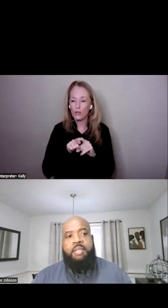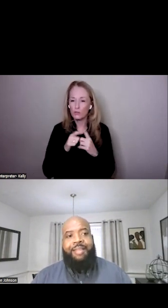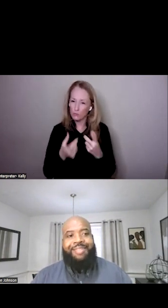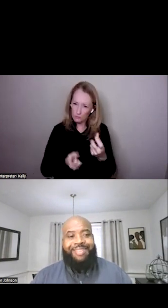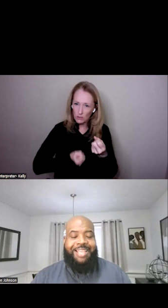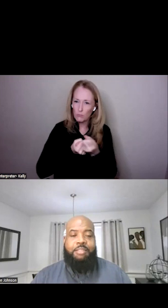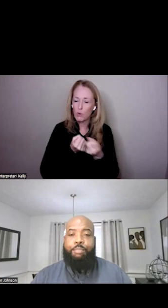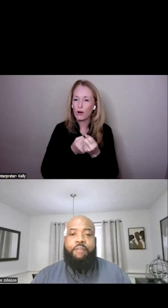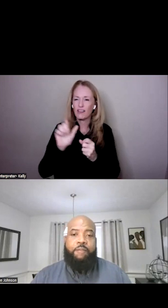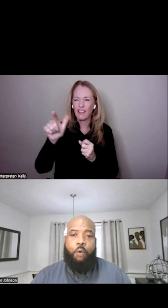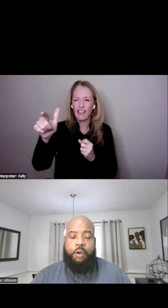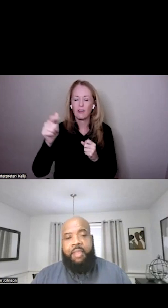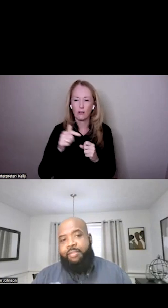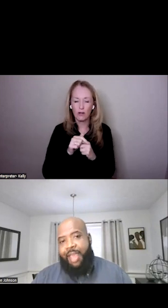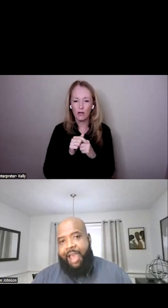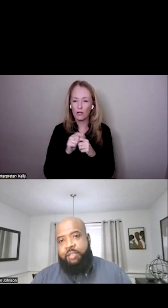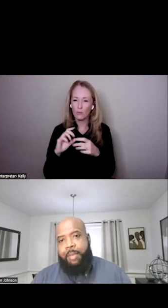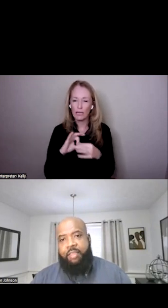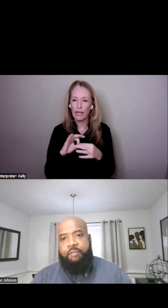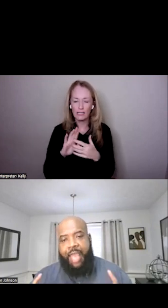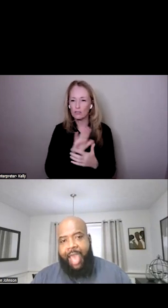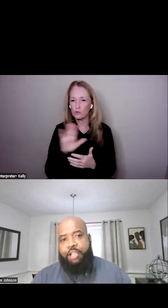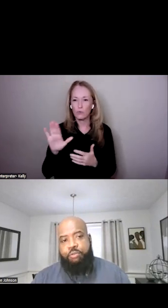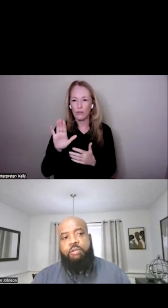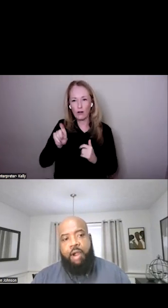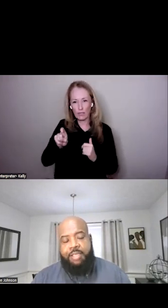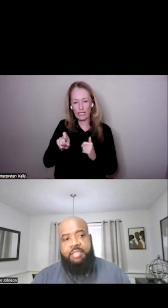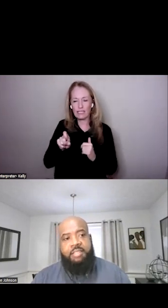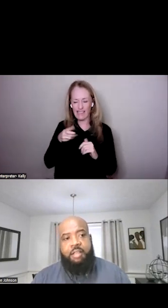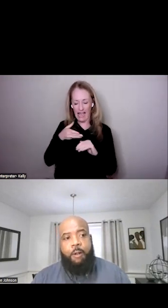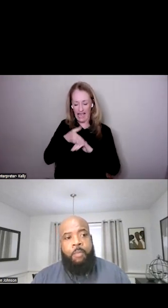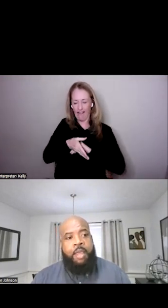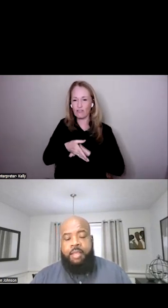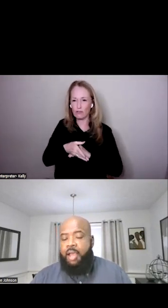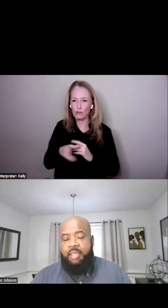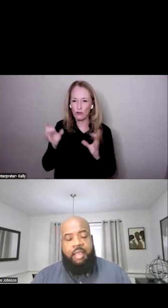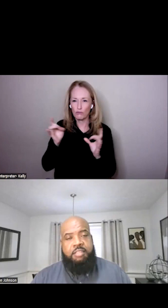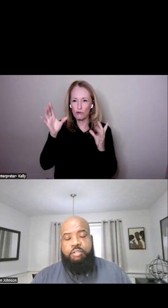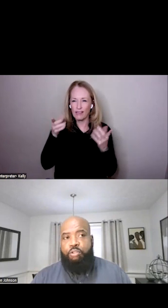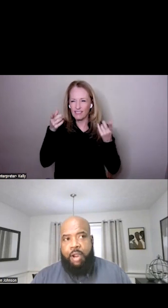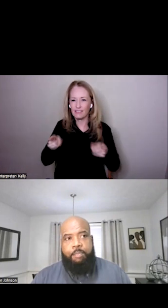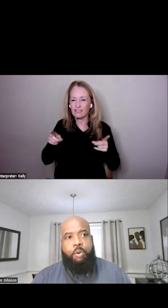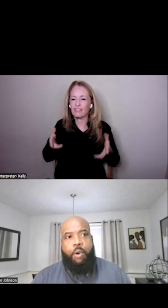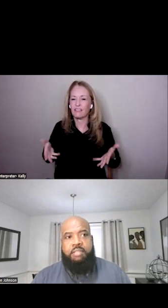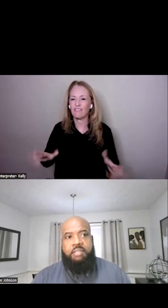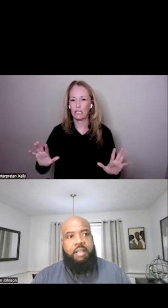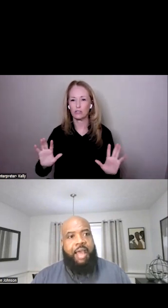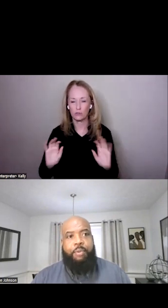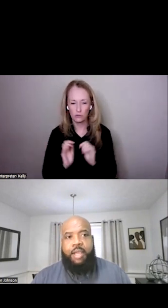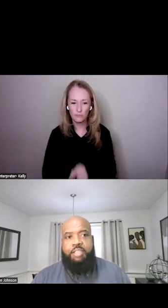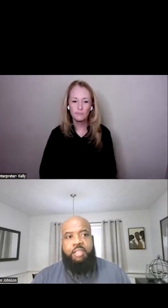support needs moving forward in the aftermath of the actual crisis. So again, great